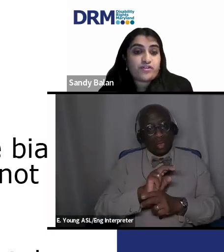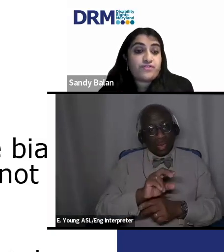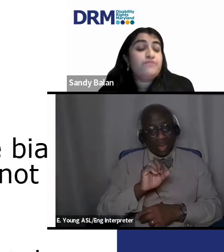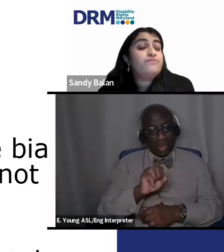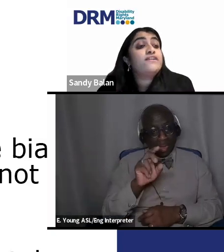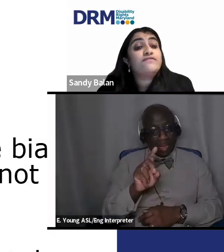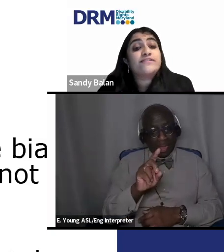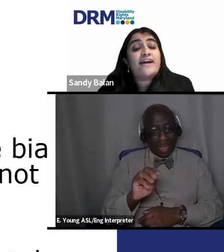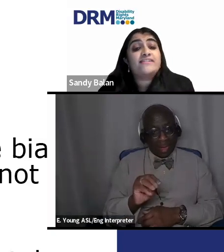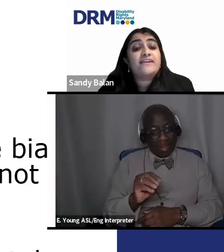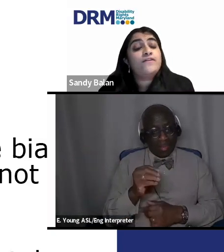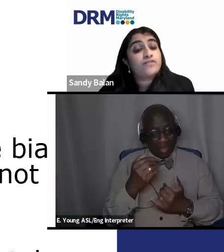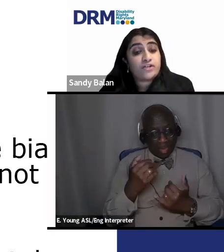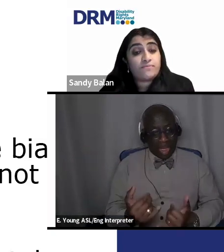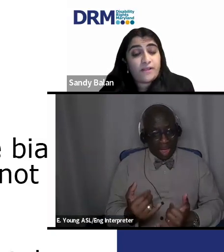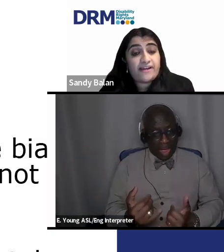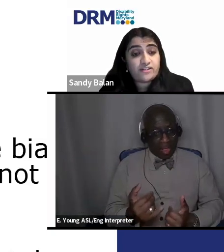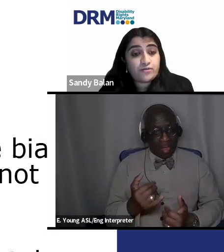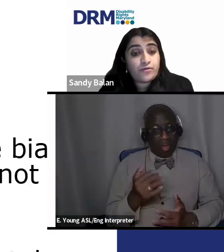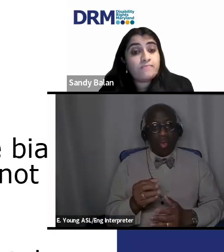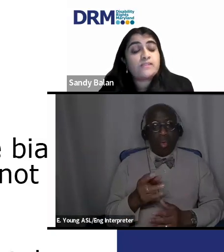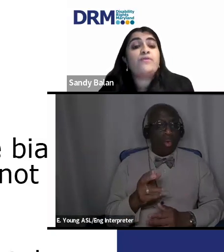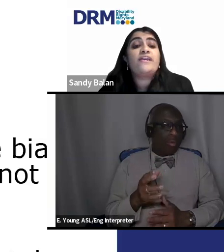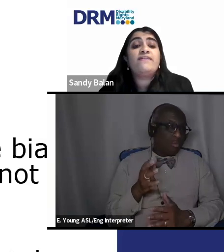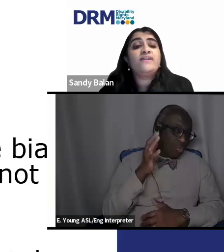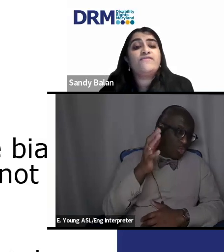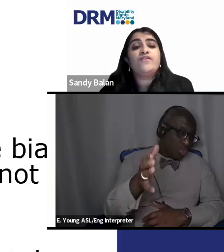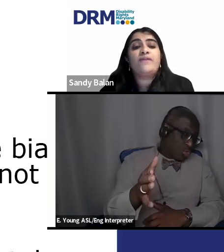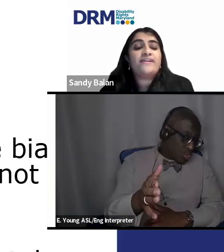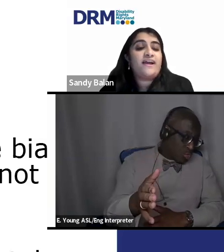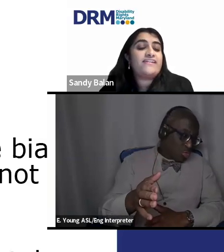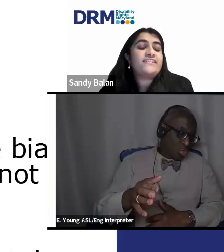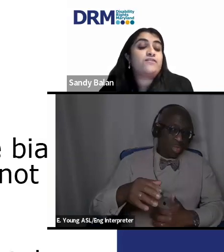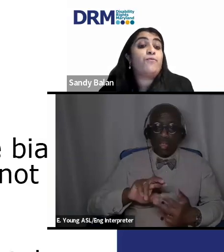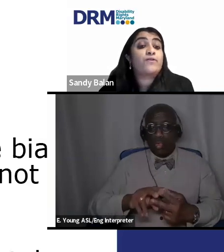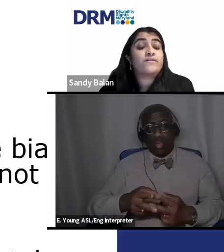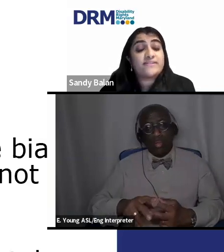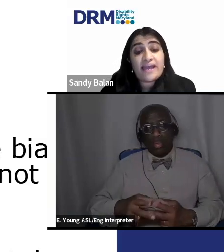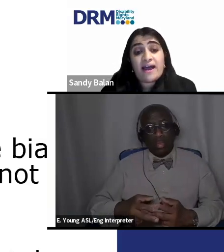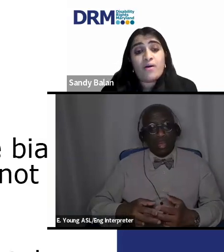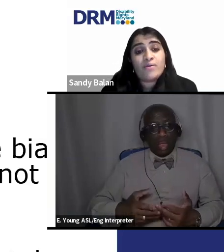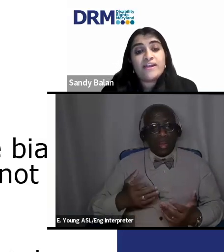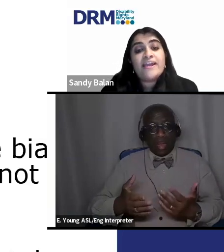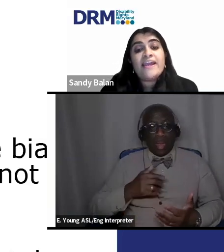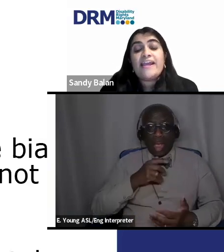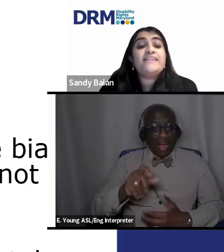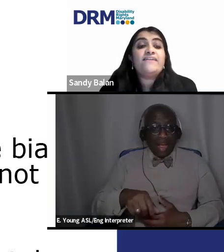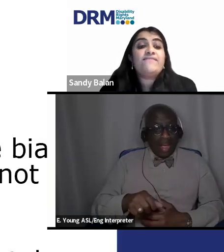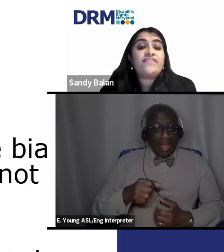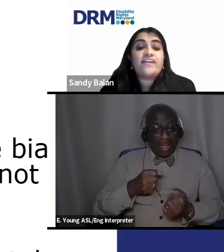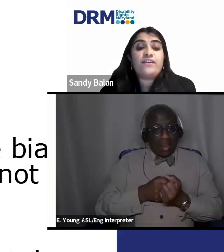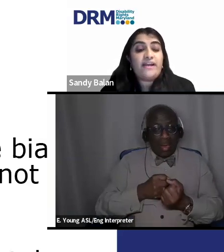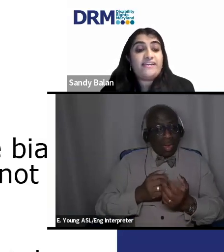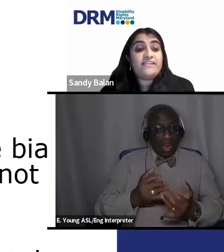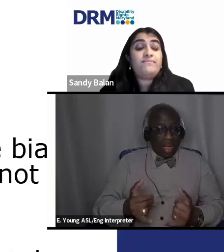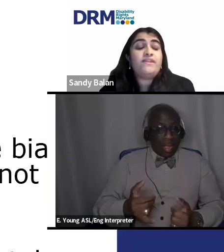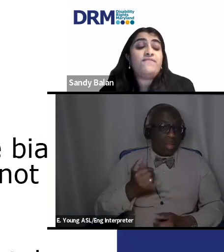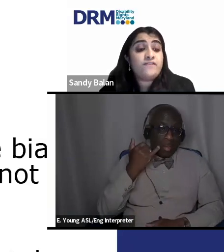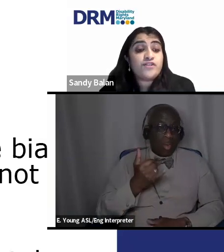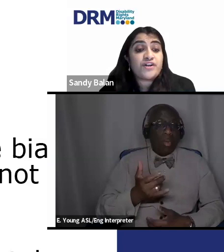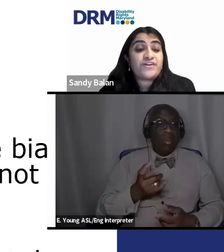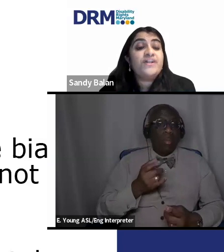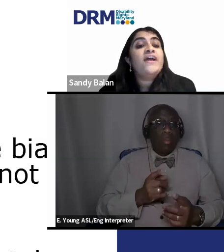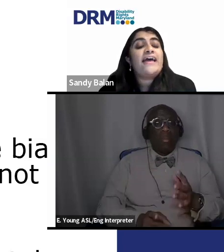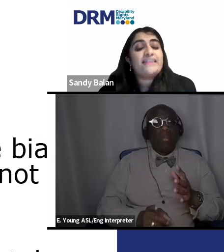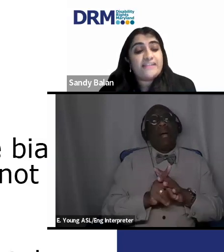in the future. You can use it as a future planning tool. So even if you might not need supporters now, in the event that you might need them